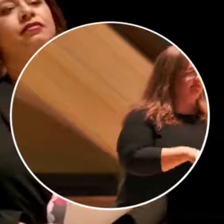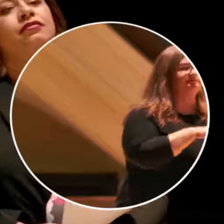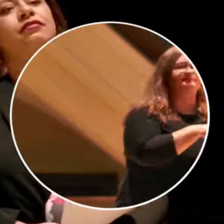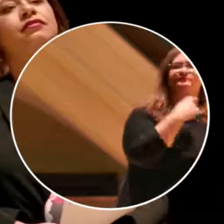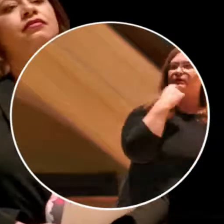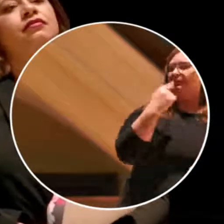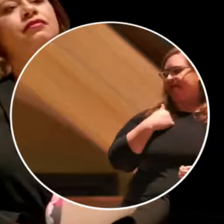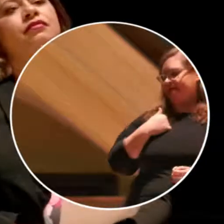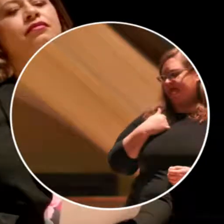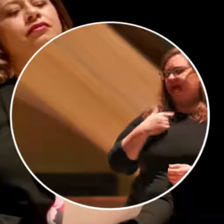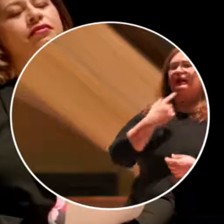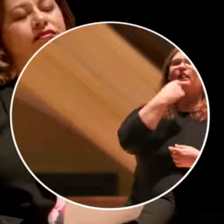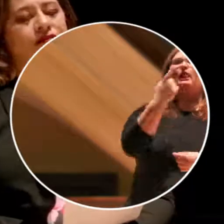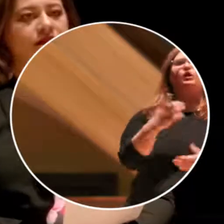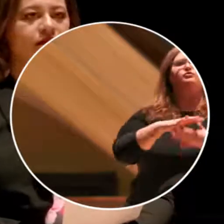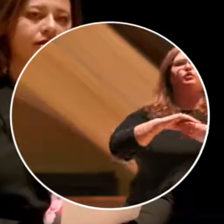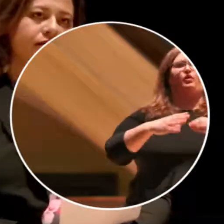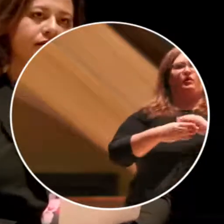tell.